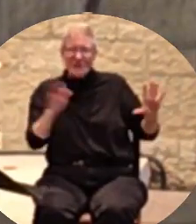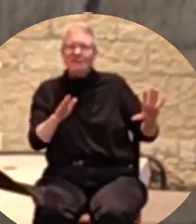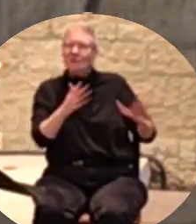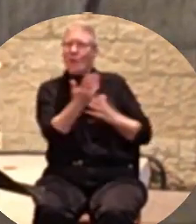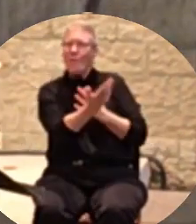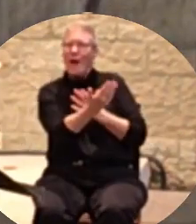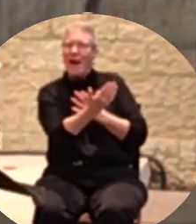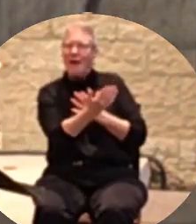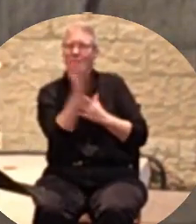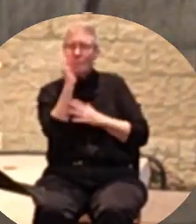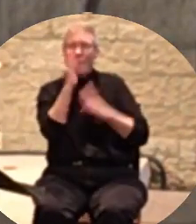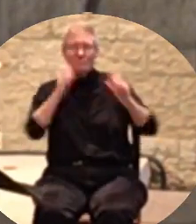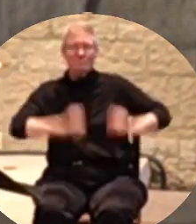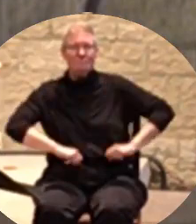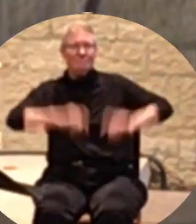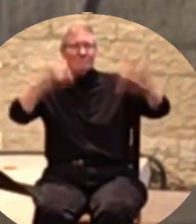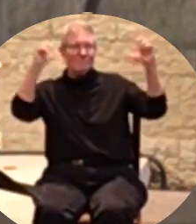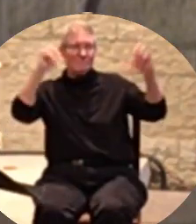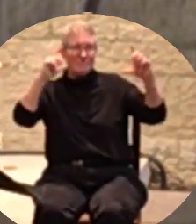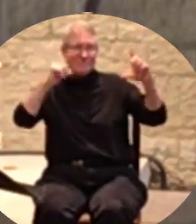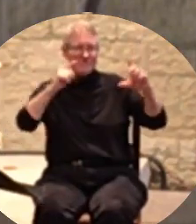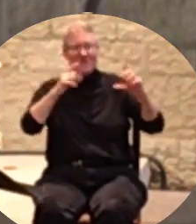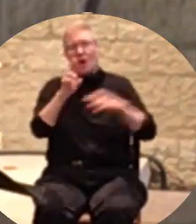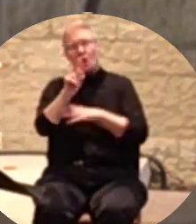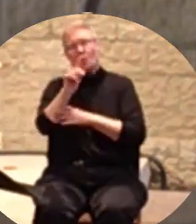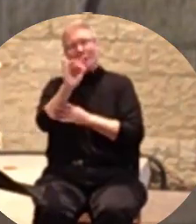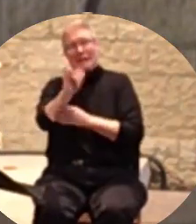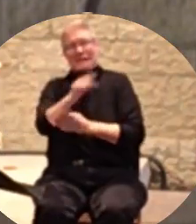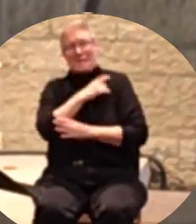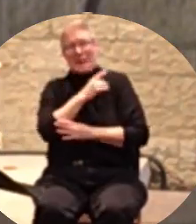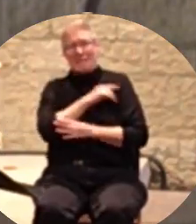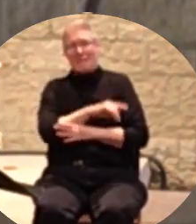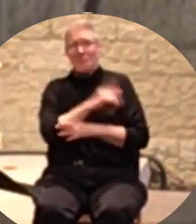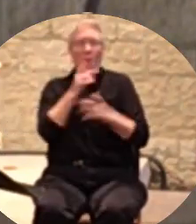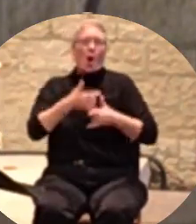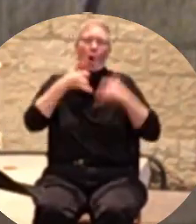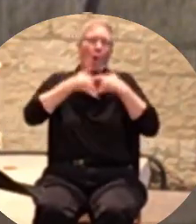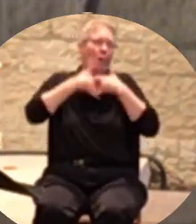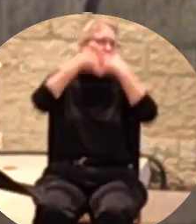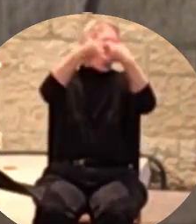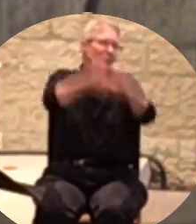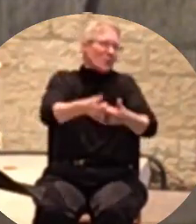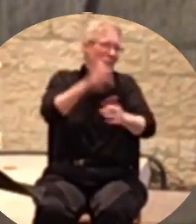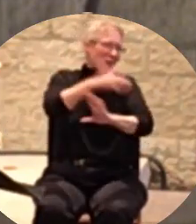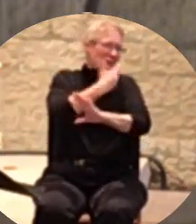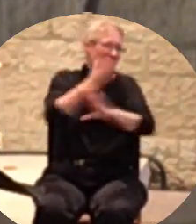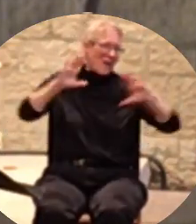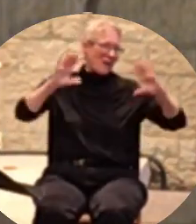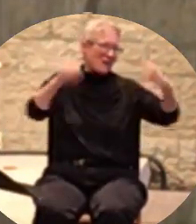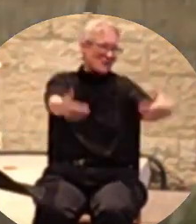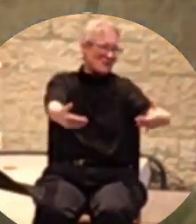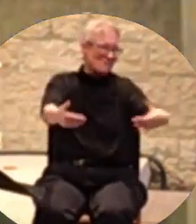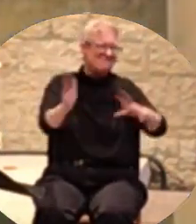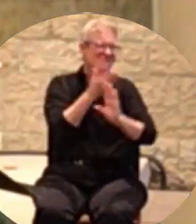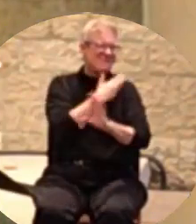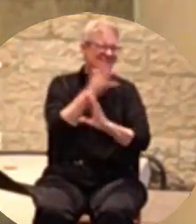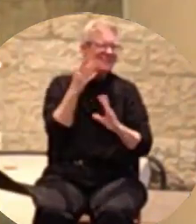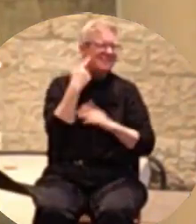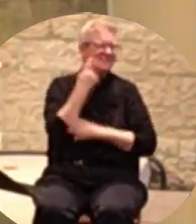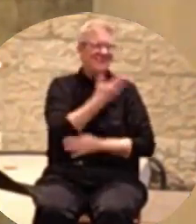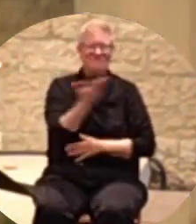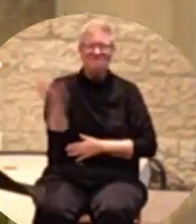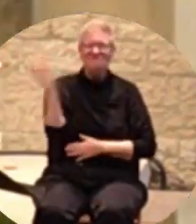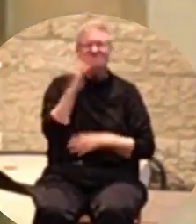Unity Minneapolis award-winning choir. Award-winning choir. So at this point, I'm going to invite... also bless